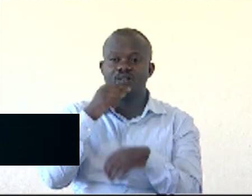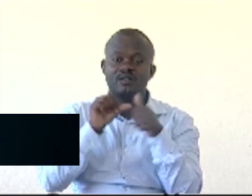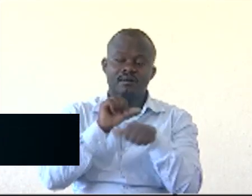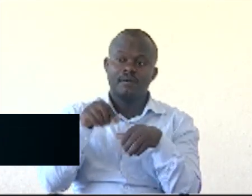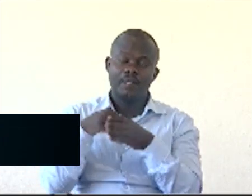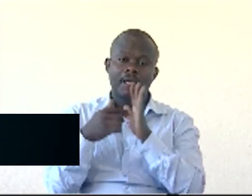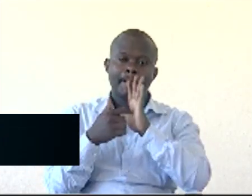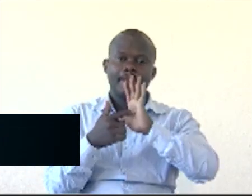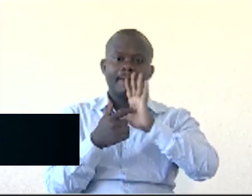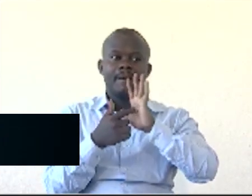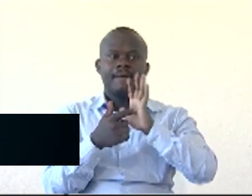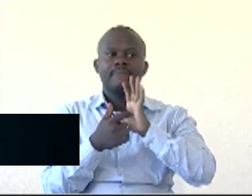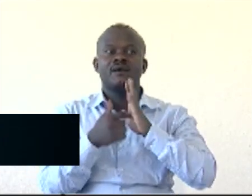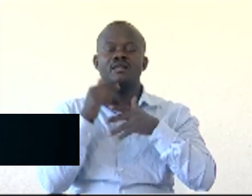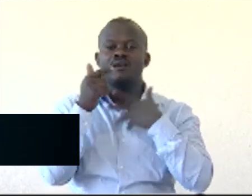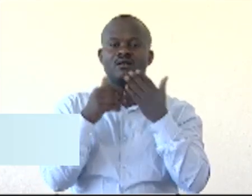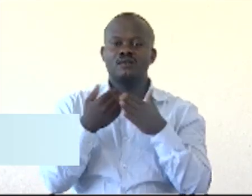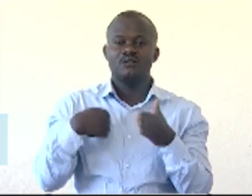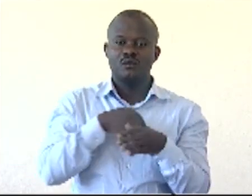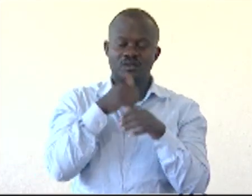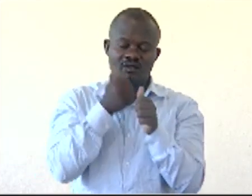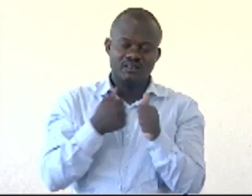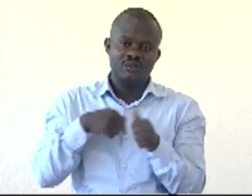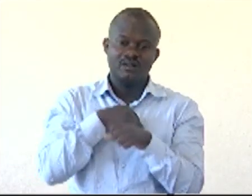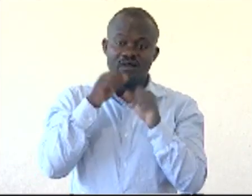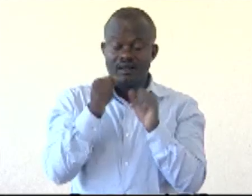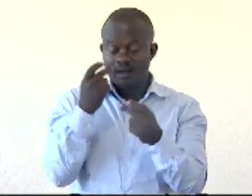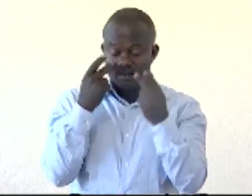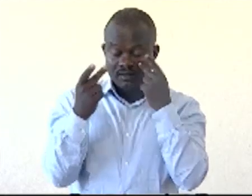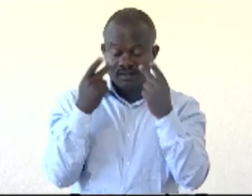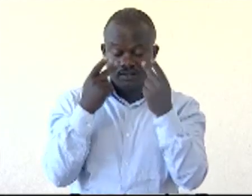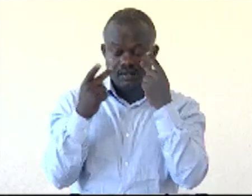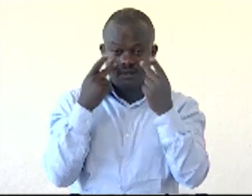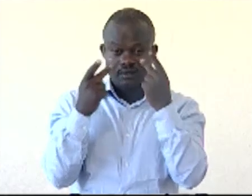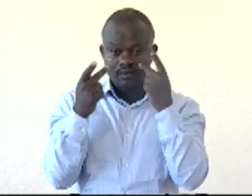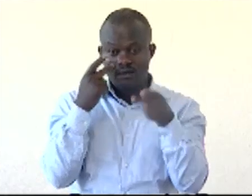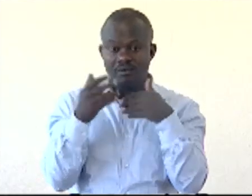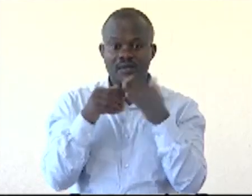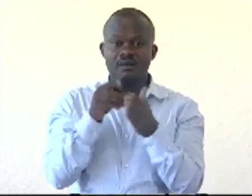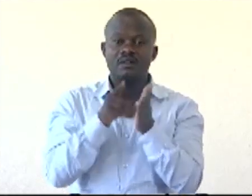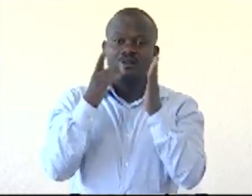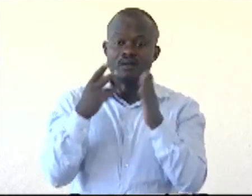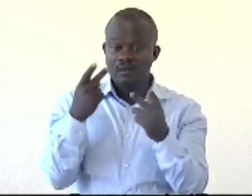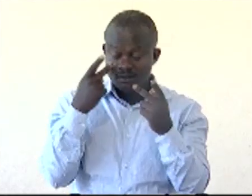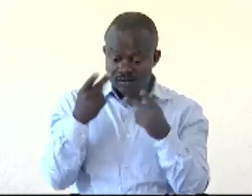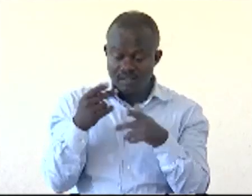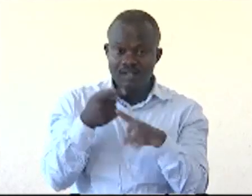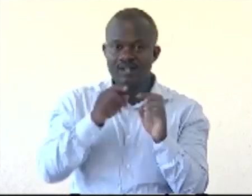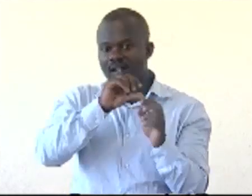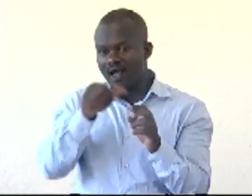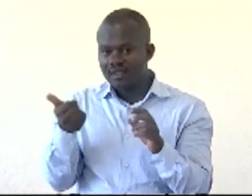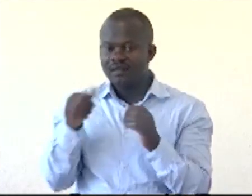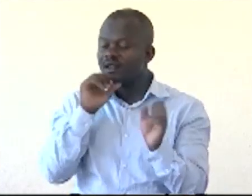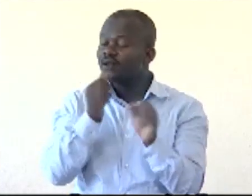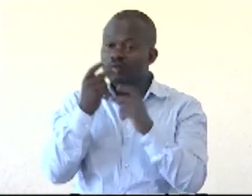and symptoms, there are those which we can see, maybe the doctor can see them, and others which cannot